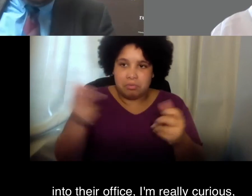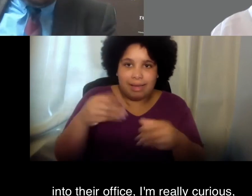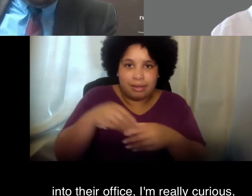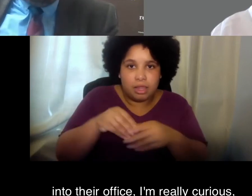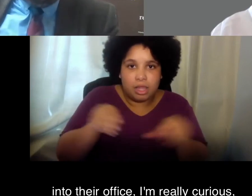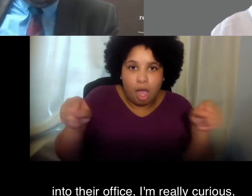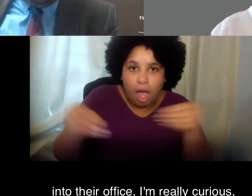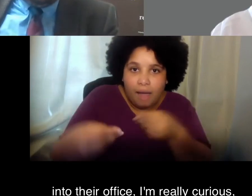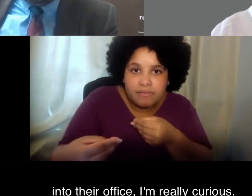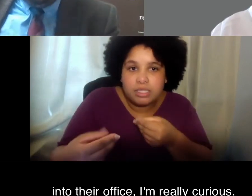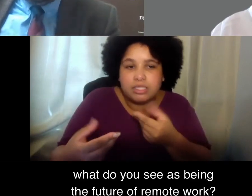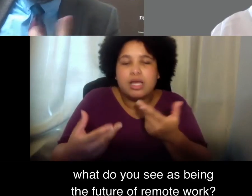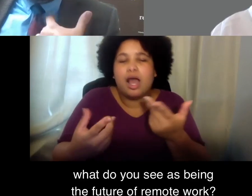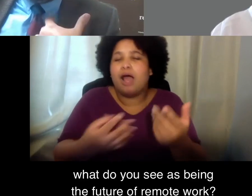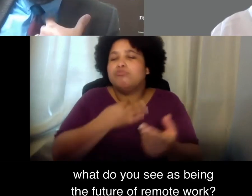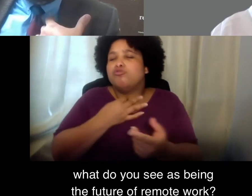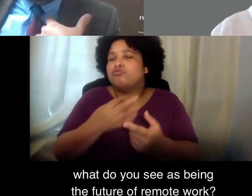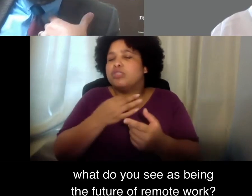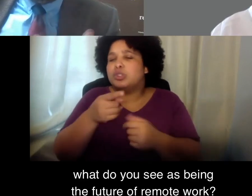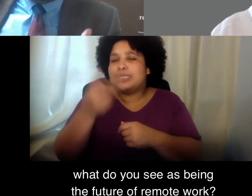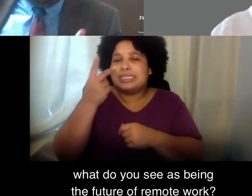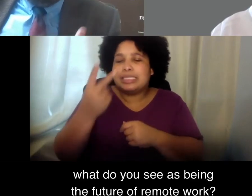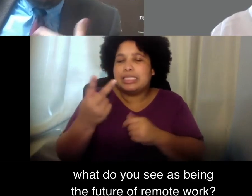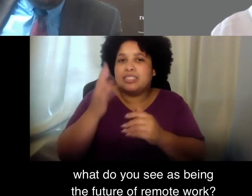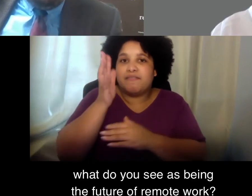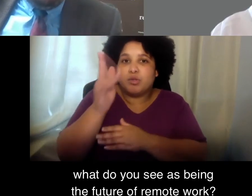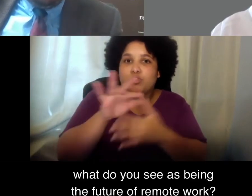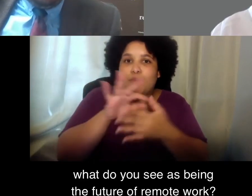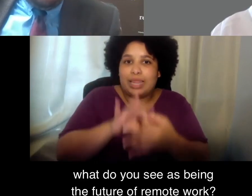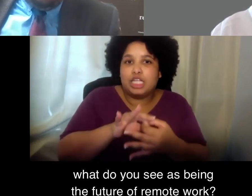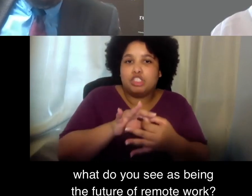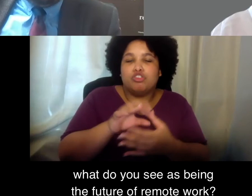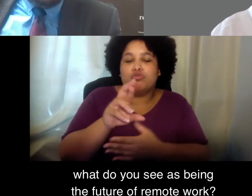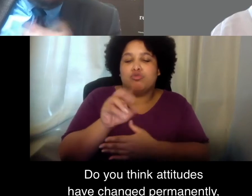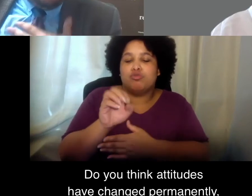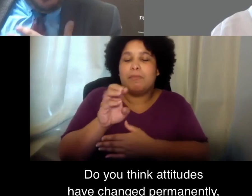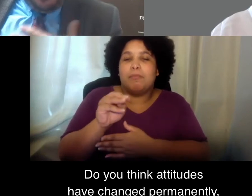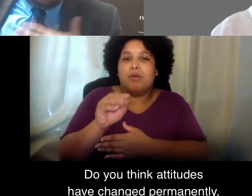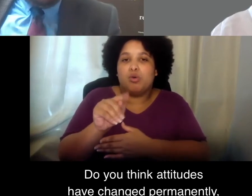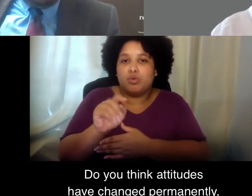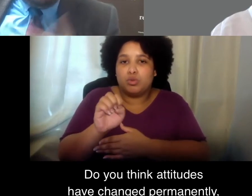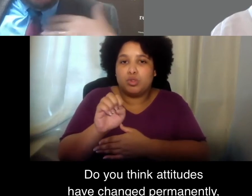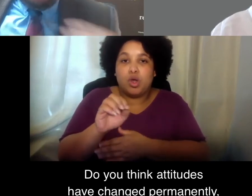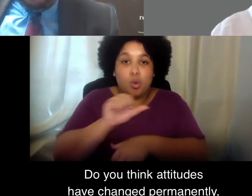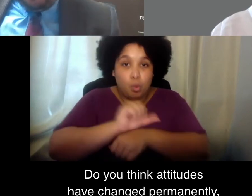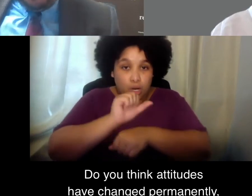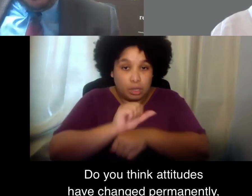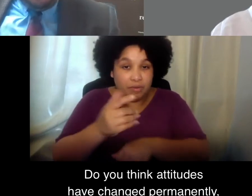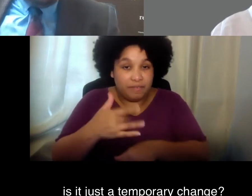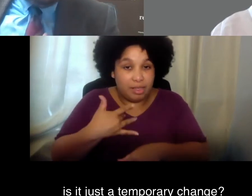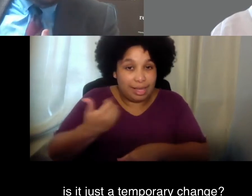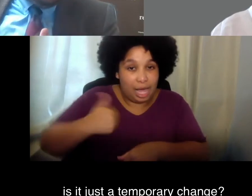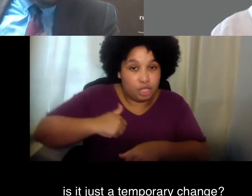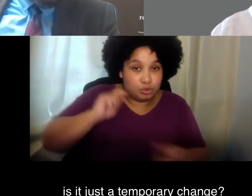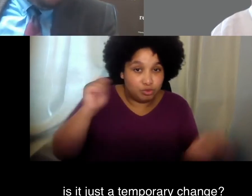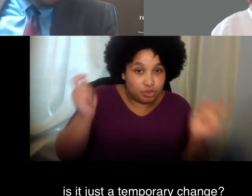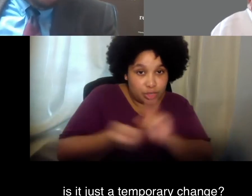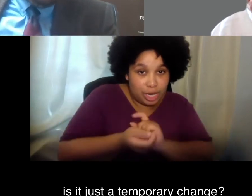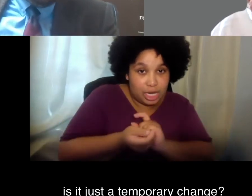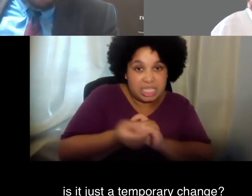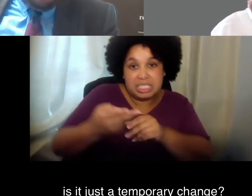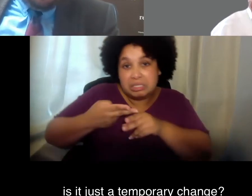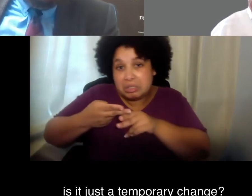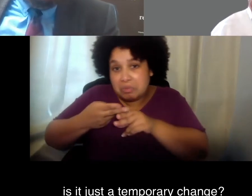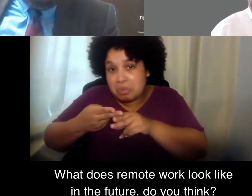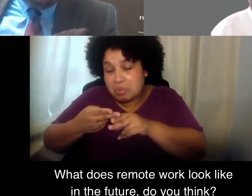office, I'm really curious, what do you see as being the future of remote work? Do you think attitudes have changed permanently? Is it just a temporary